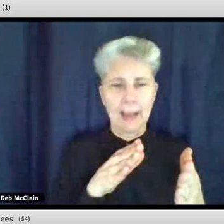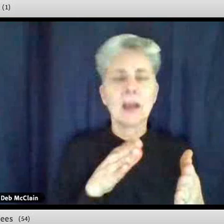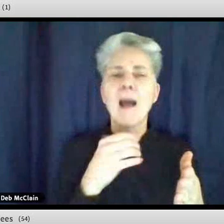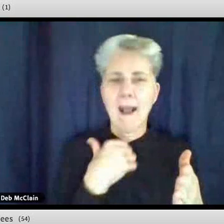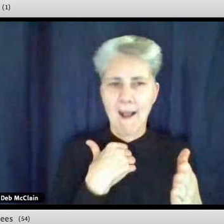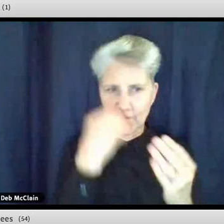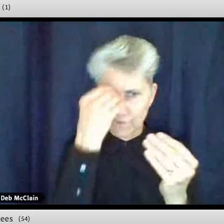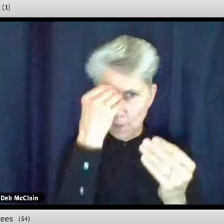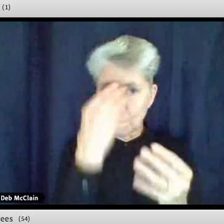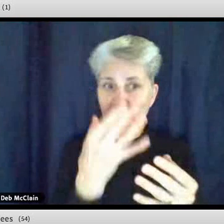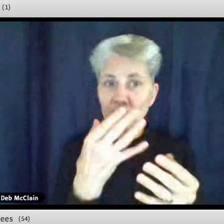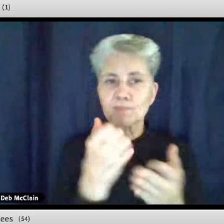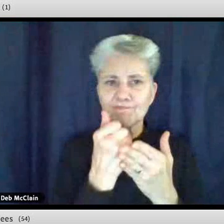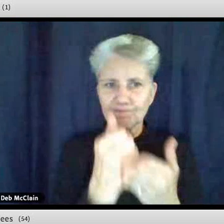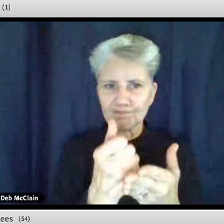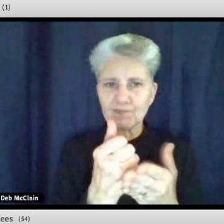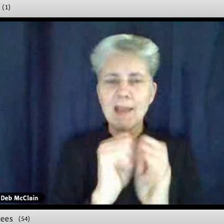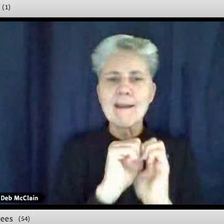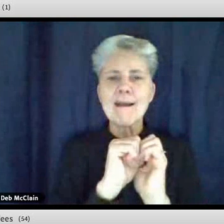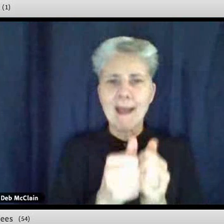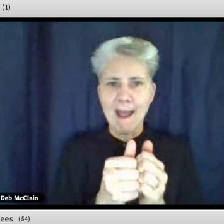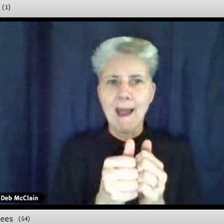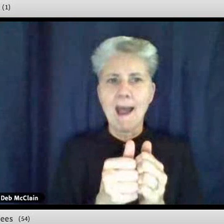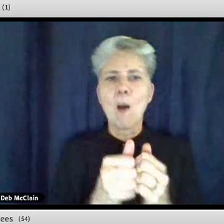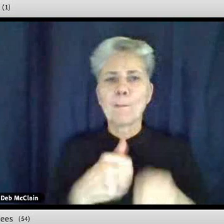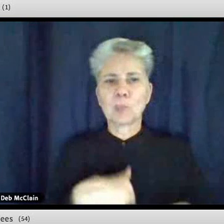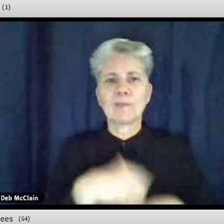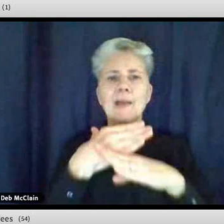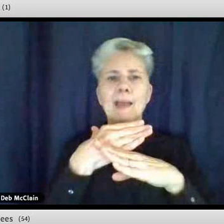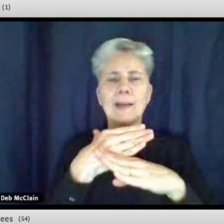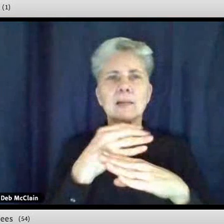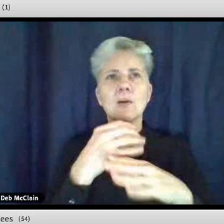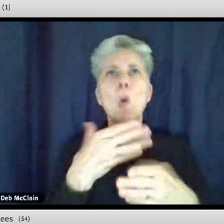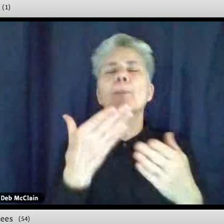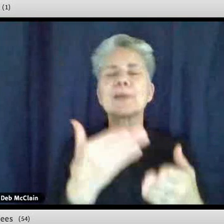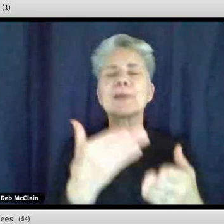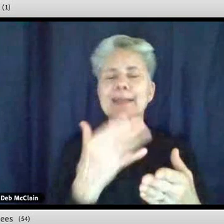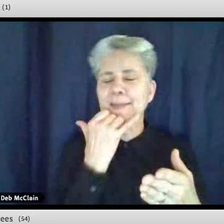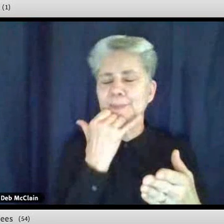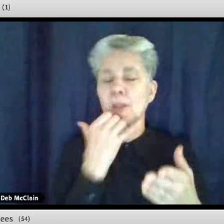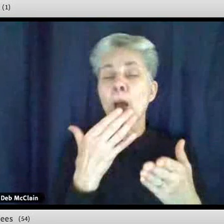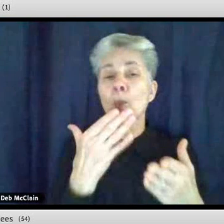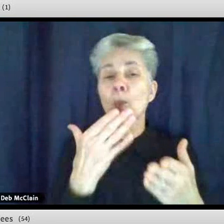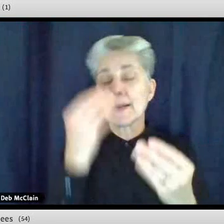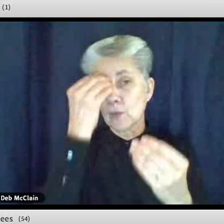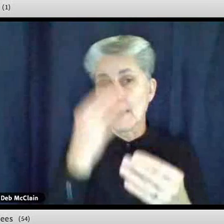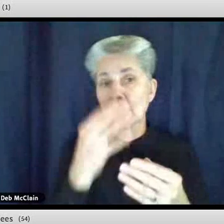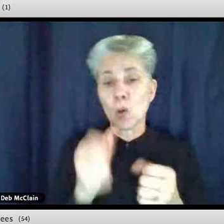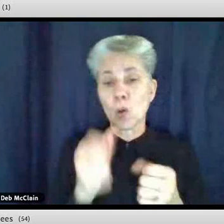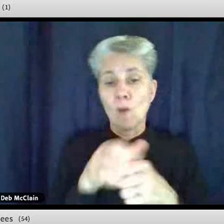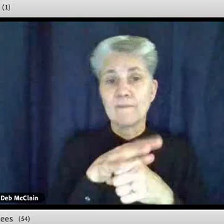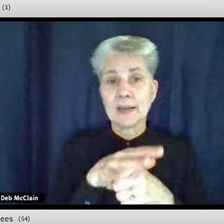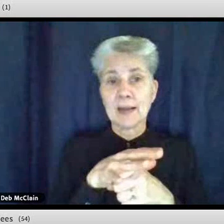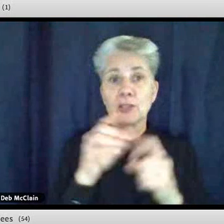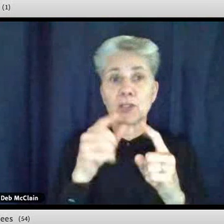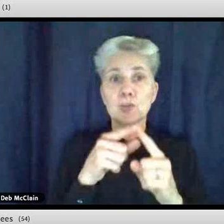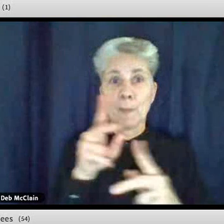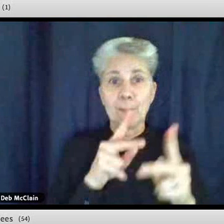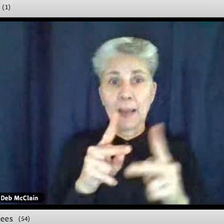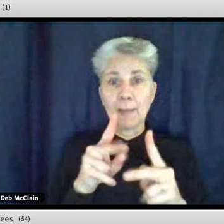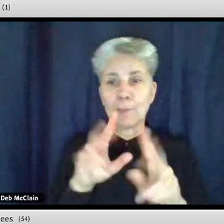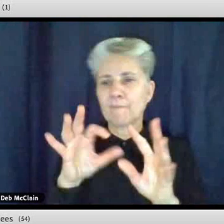prepare if you feel like you're not completely prepared yet. I've got some information on how you can how you